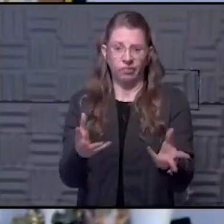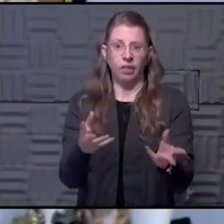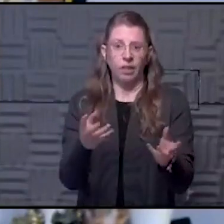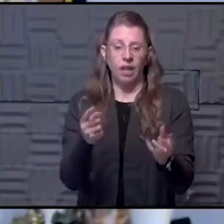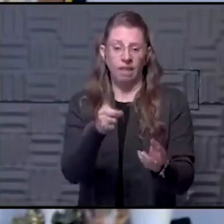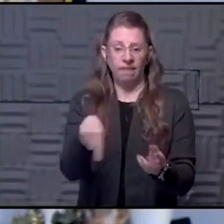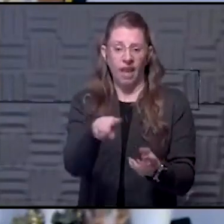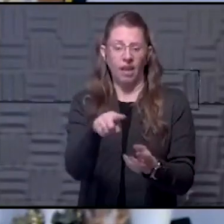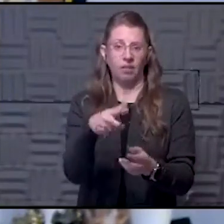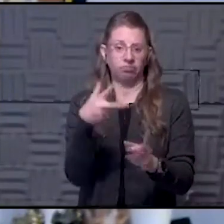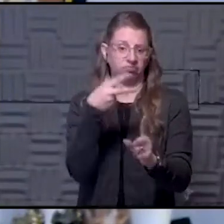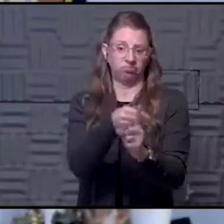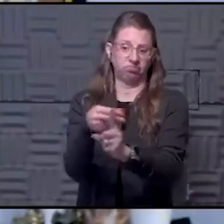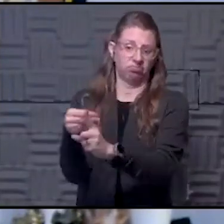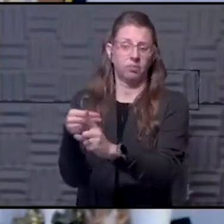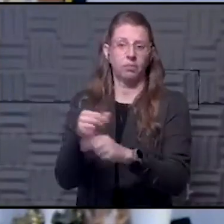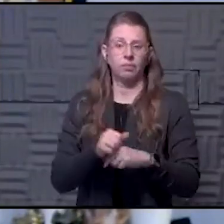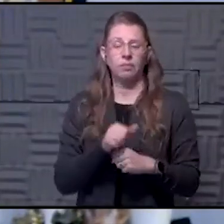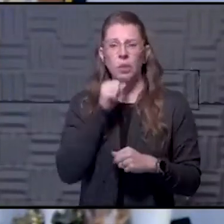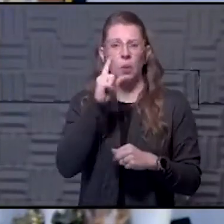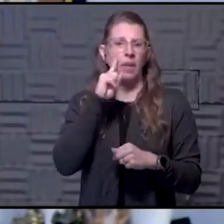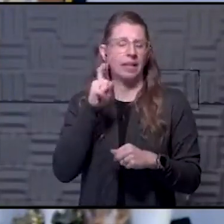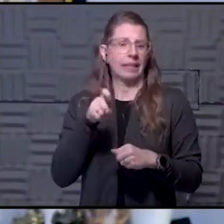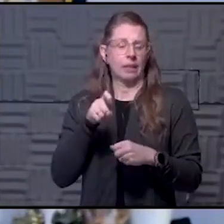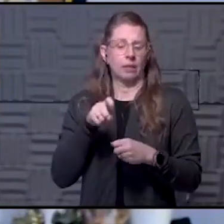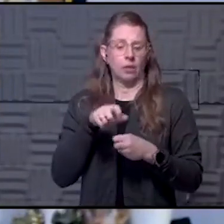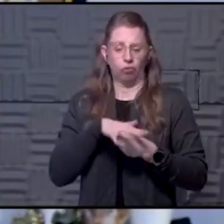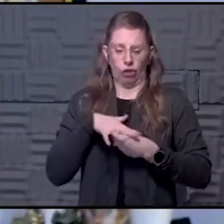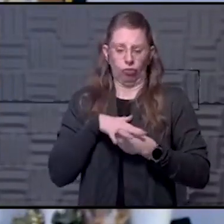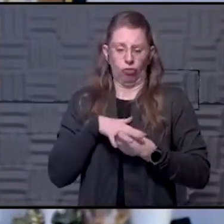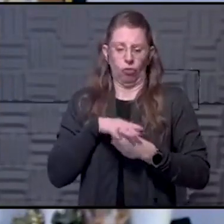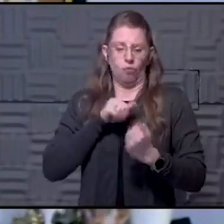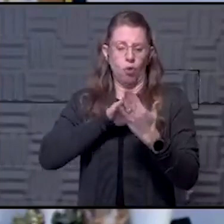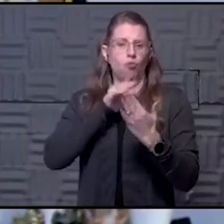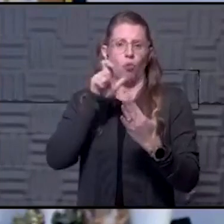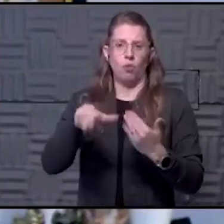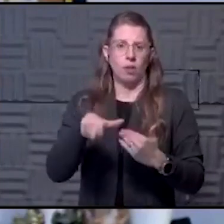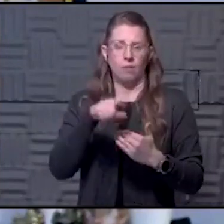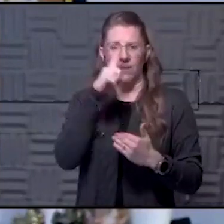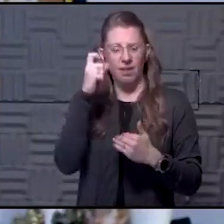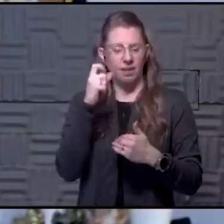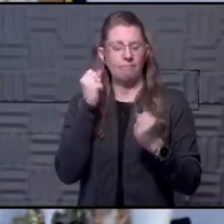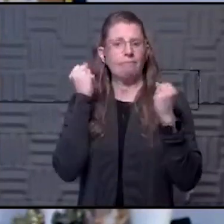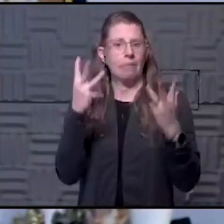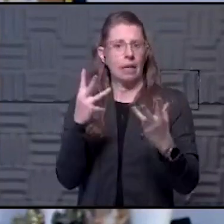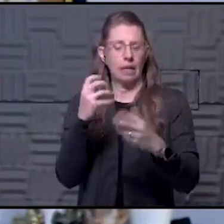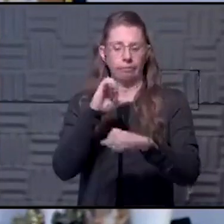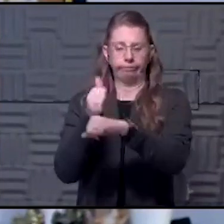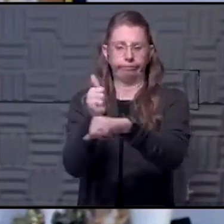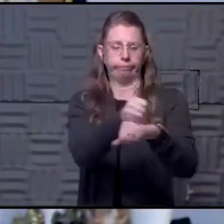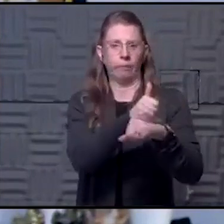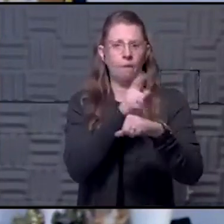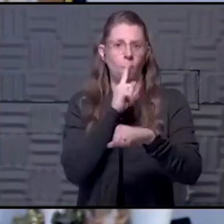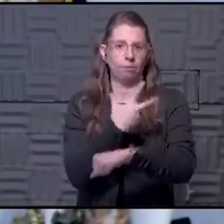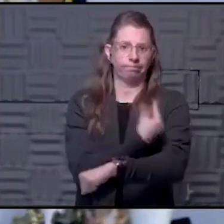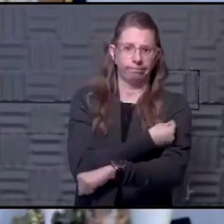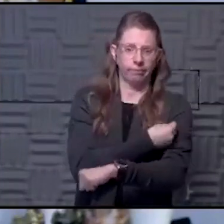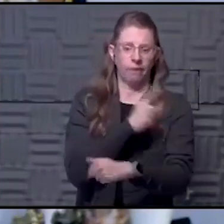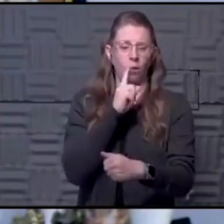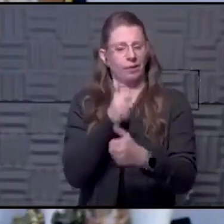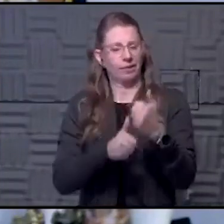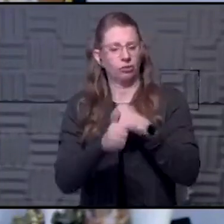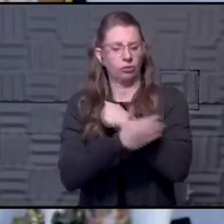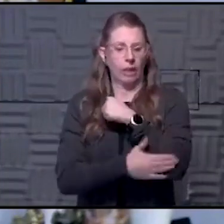we particularly need to have a regional approach. And the reason is we have so many vaccinating sites, and in every county. You'll hear